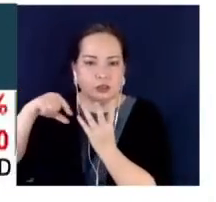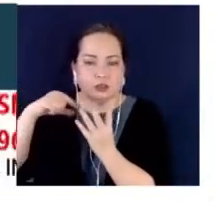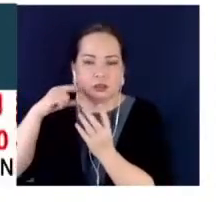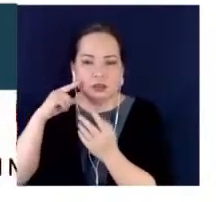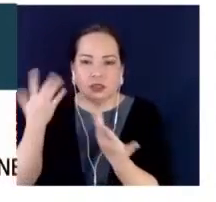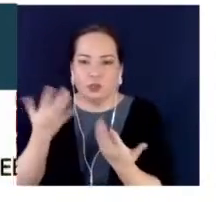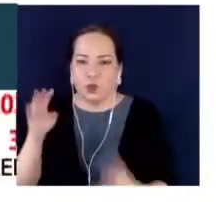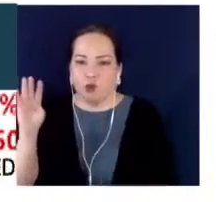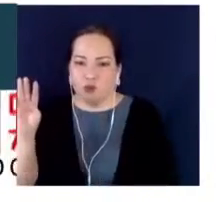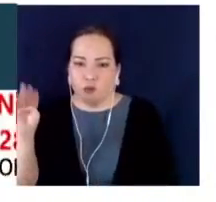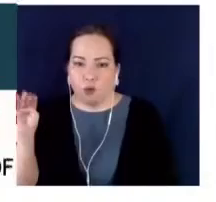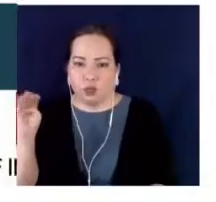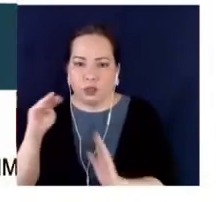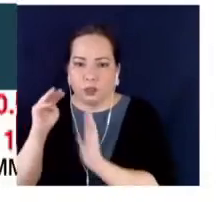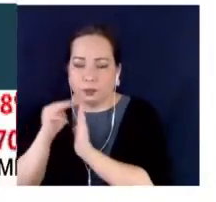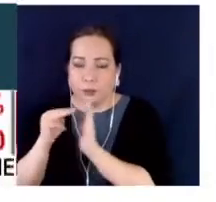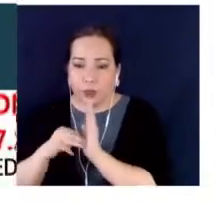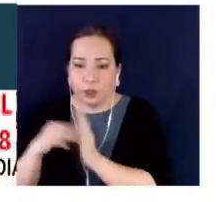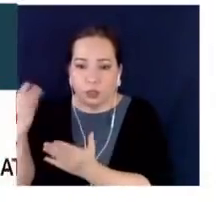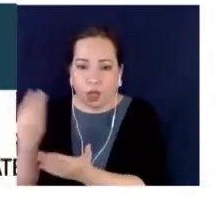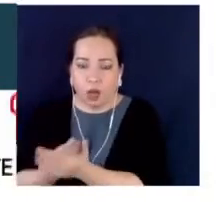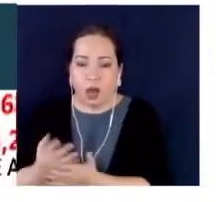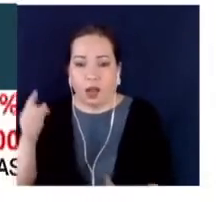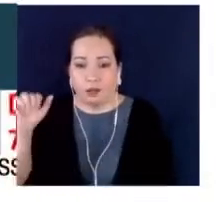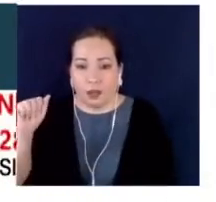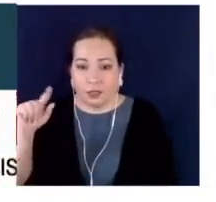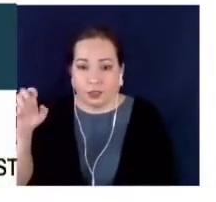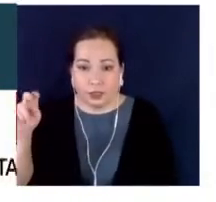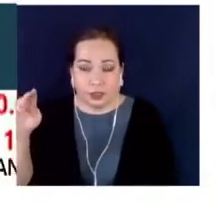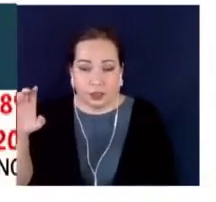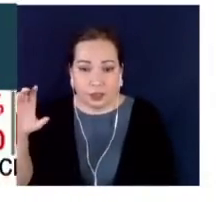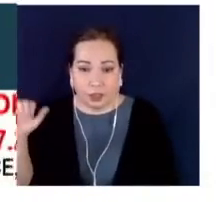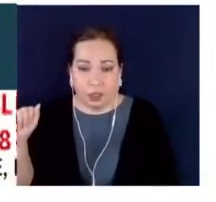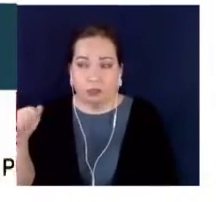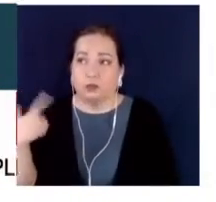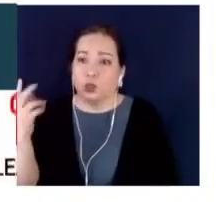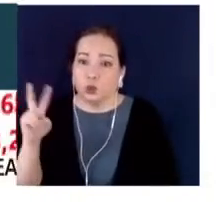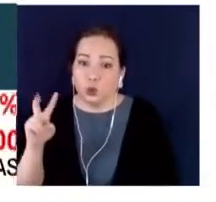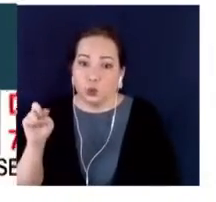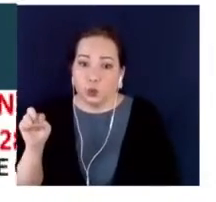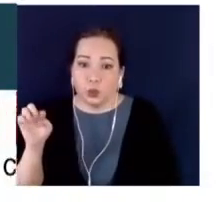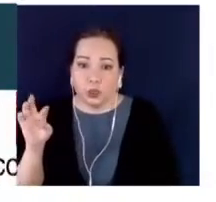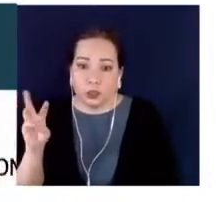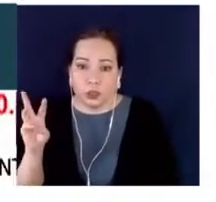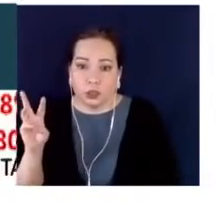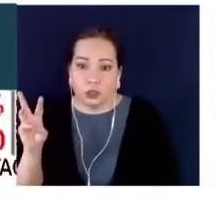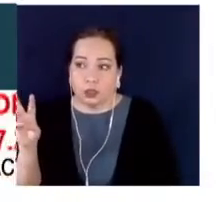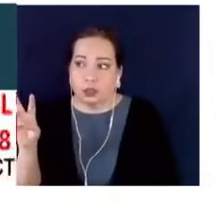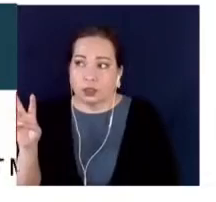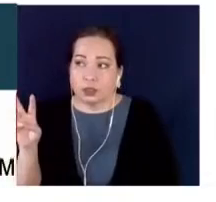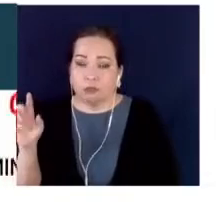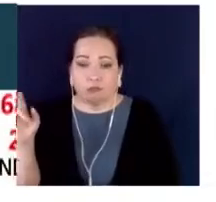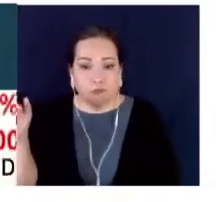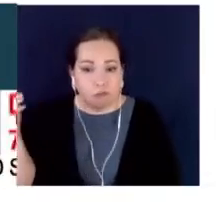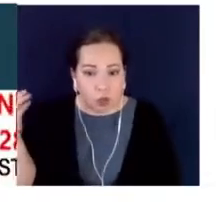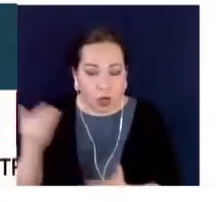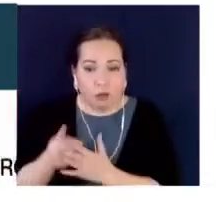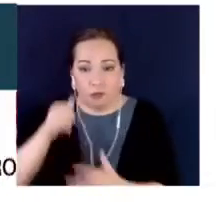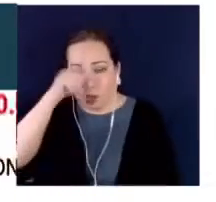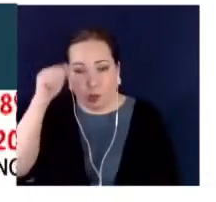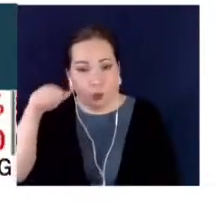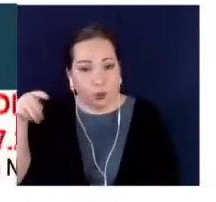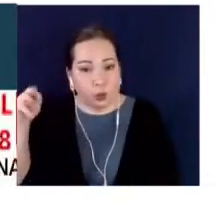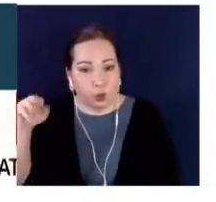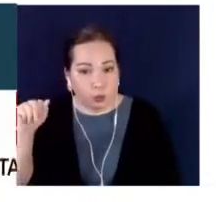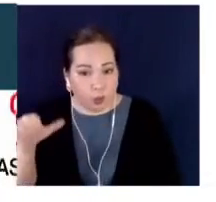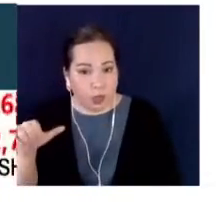million will be arriving in the third and fourth quarter. 2.6 or 3 million is arriving in April, May. And the